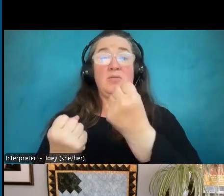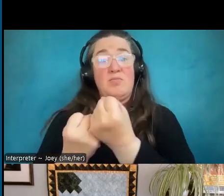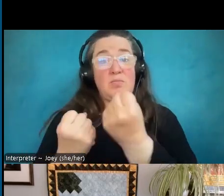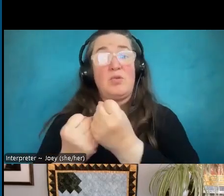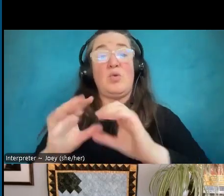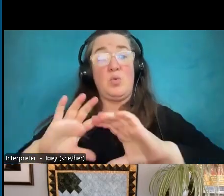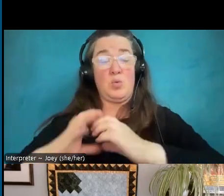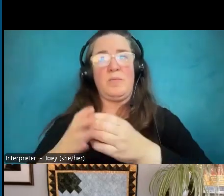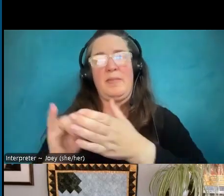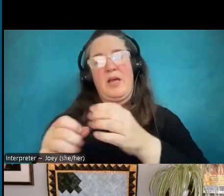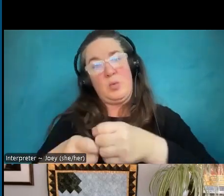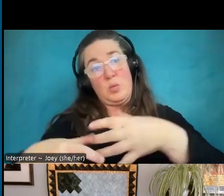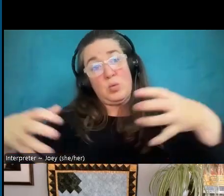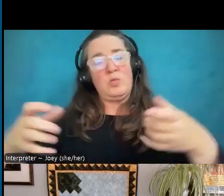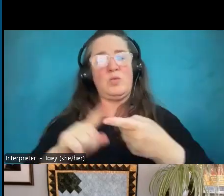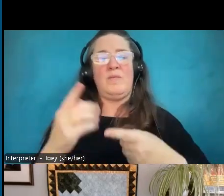Next slide, please.